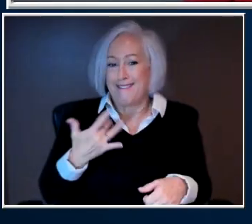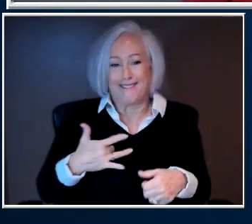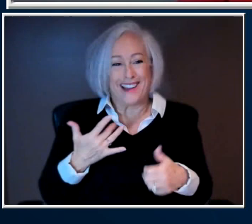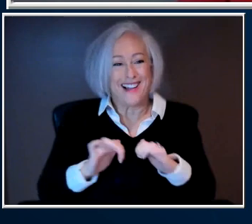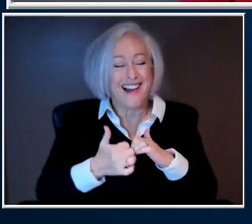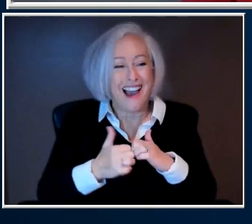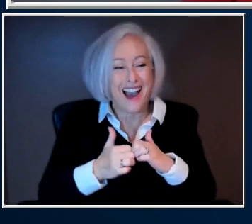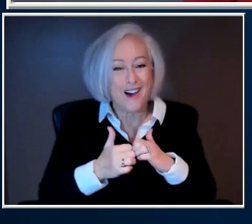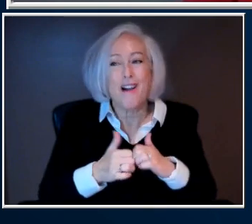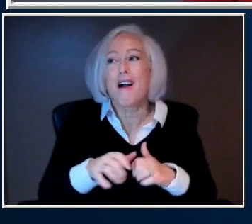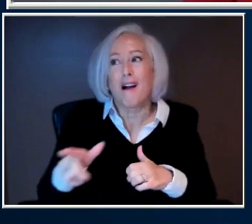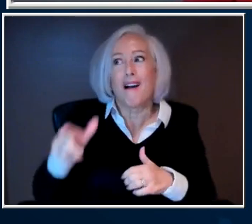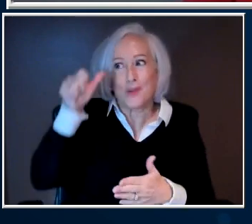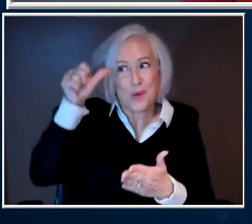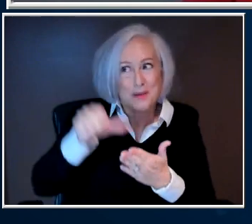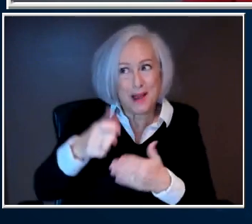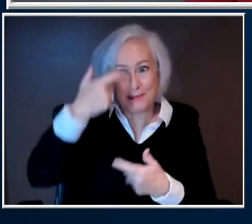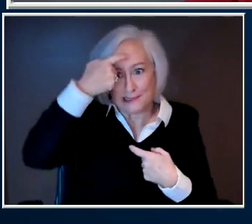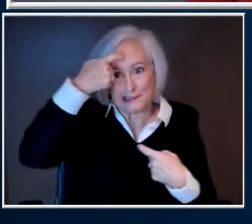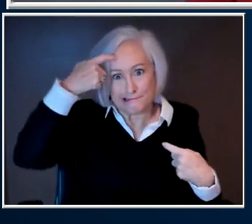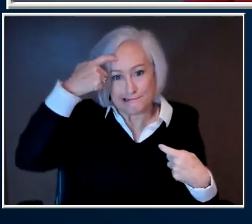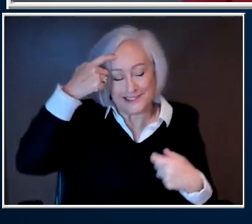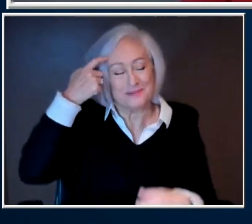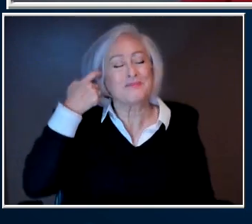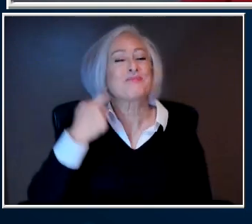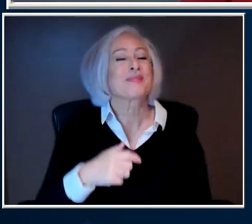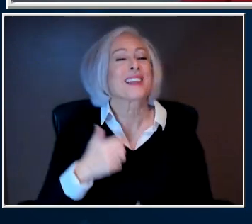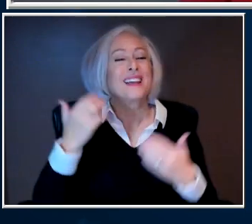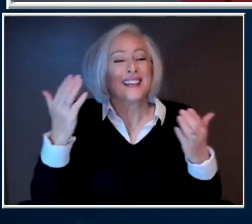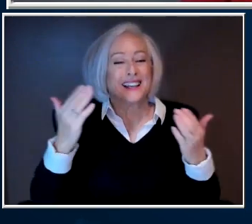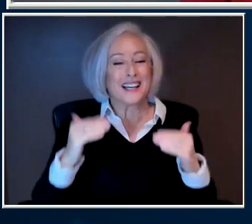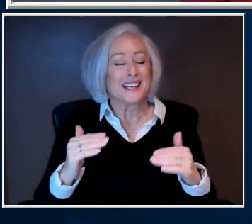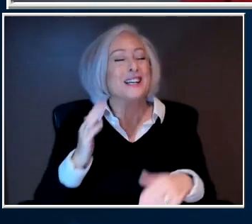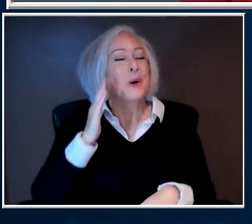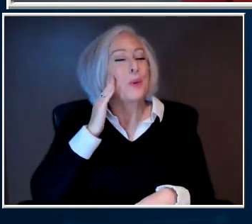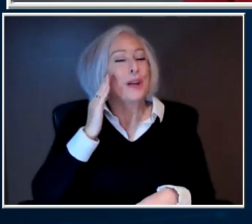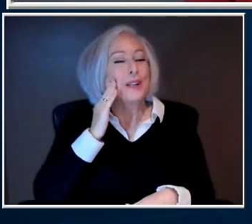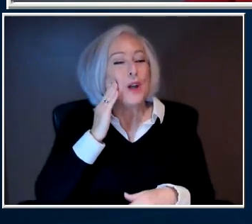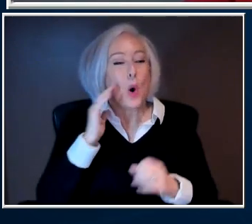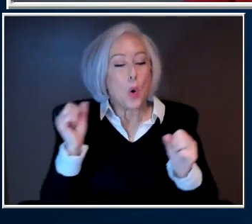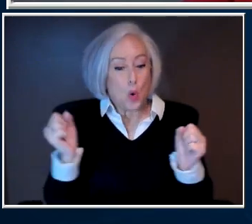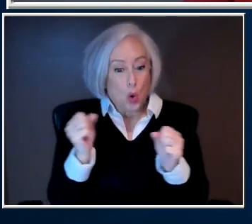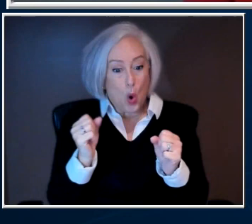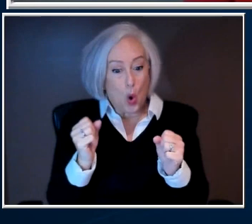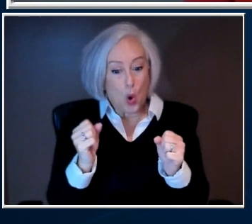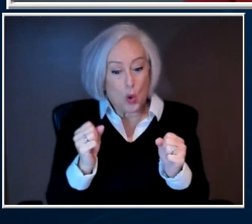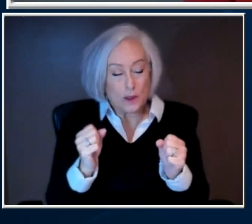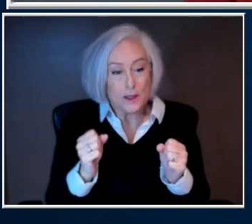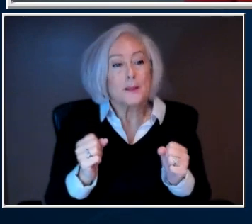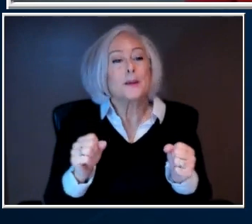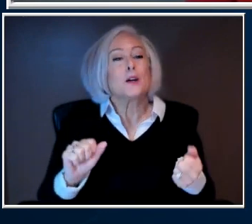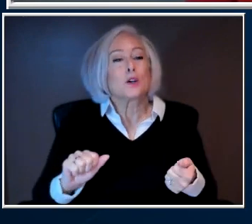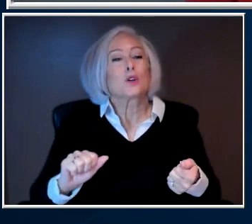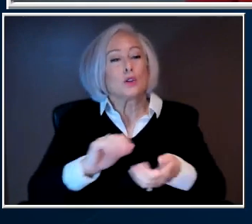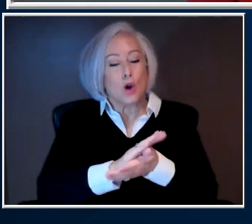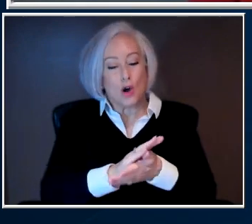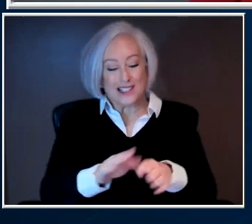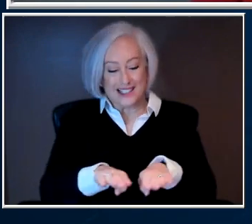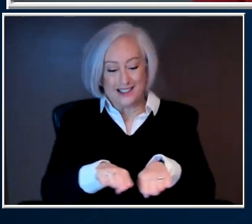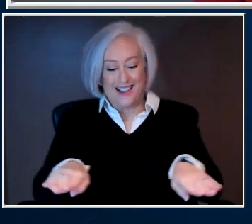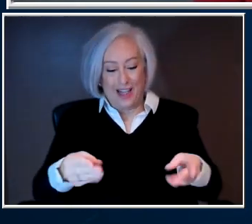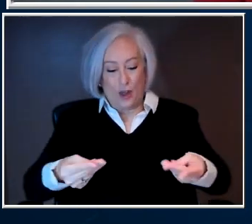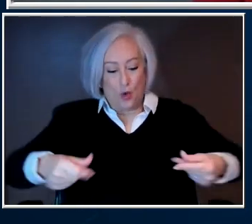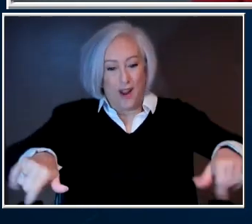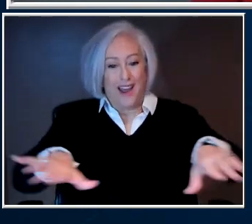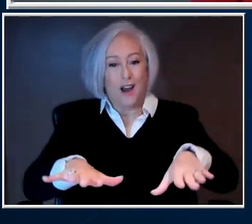you were when it was that cold. So we know the cold makes the ground much harder, the leather on the ball much stiffer. How does the cold weather